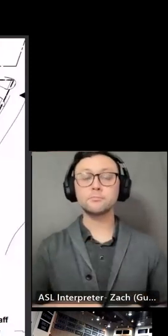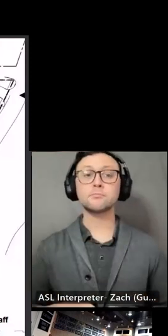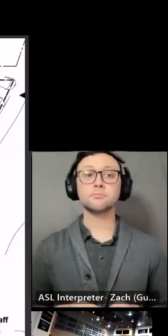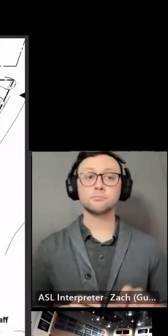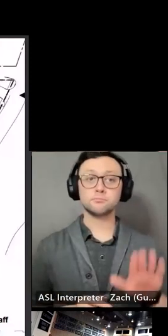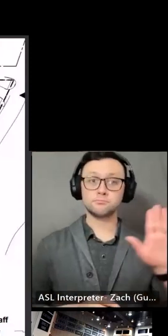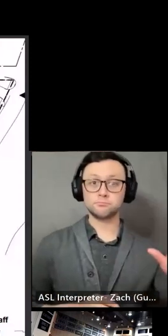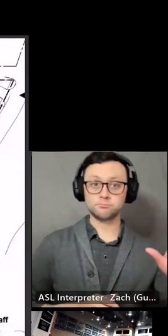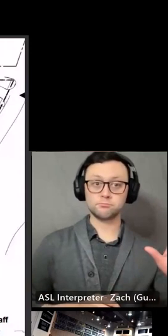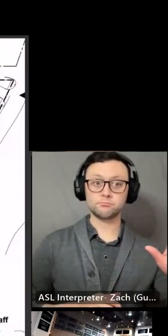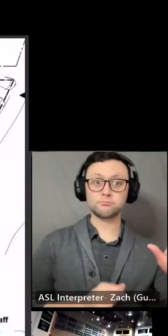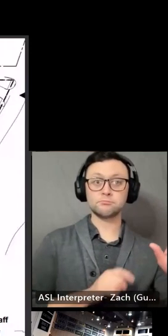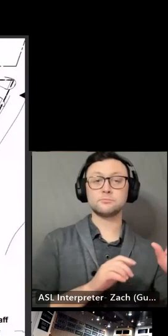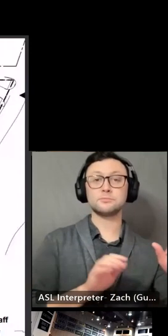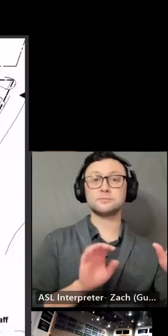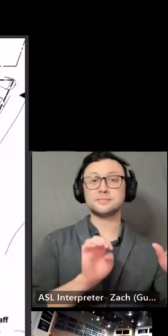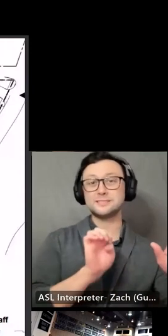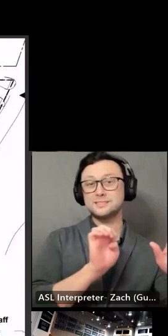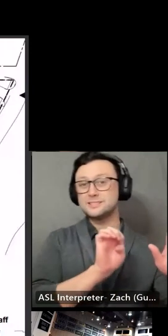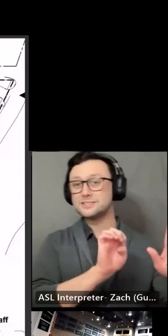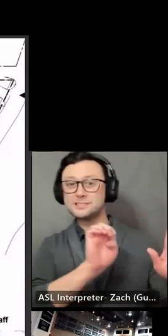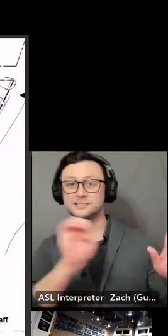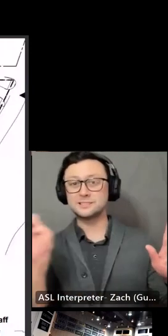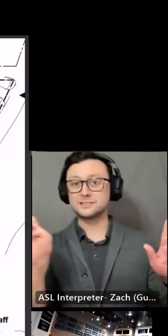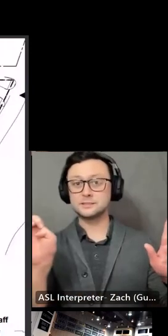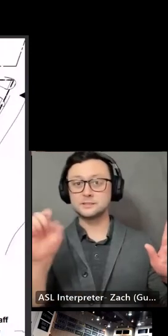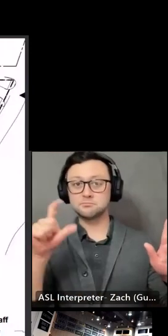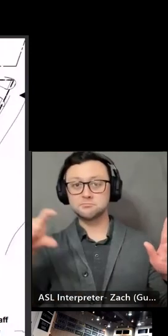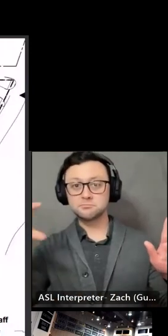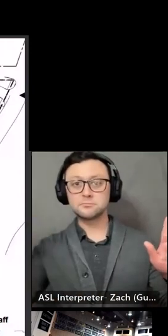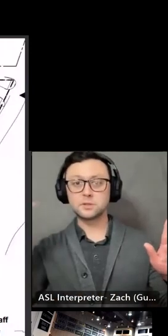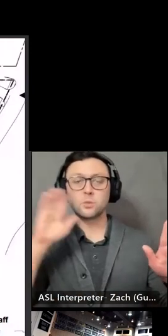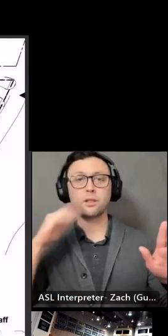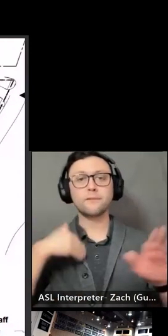the eastern side of the building, we'll have the